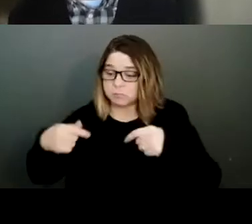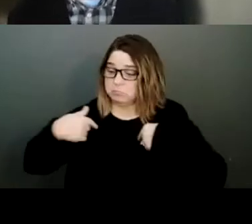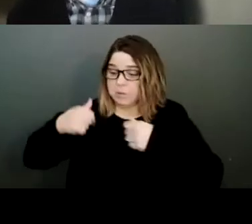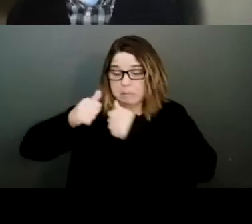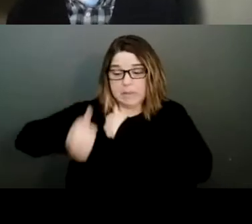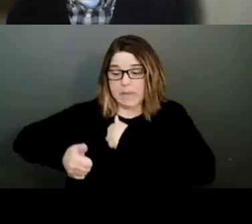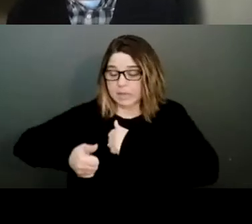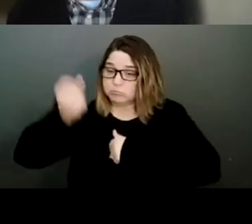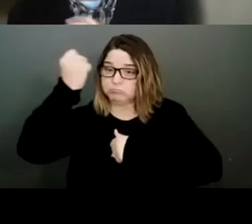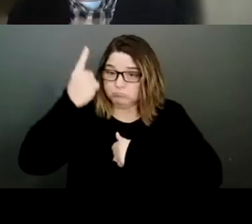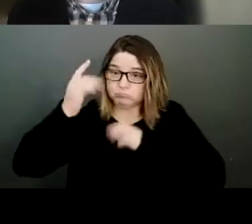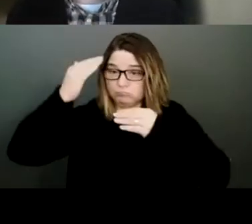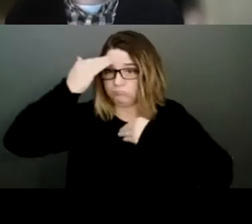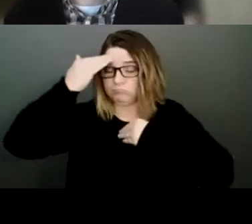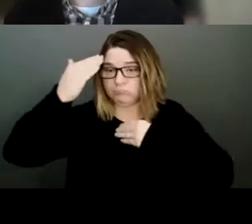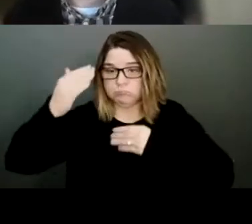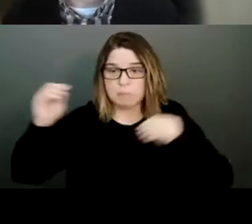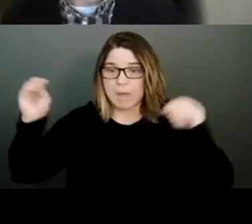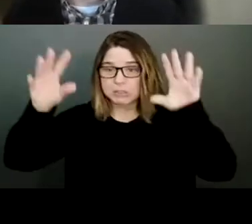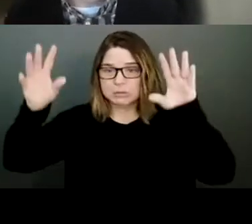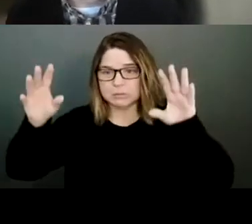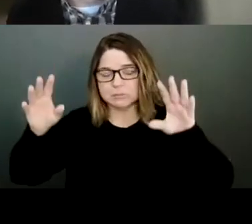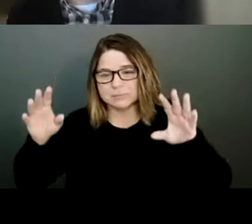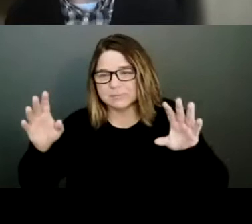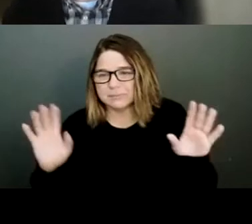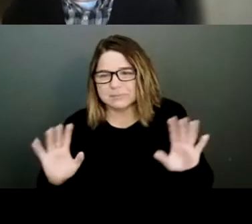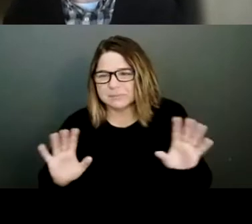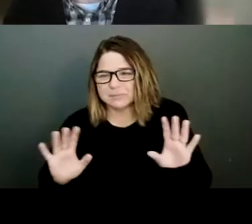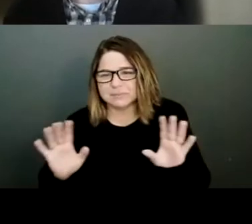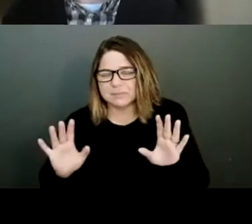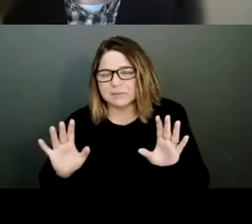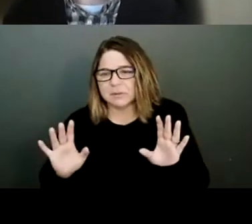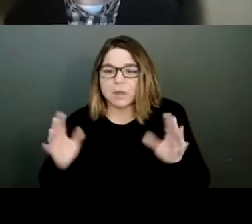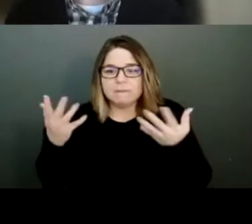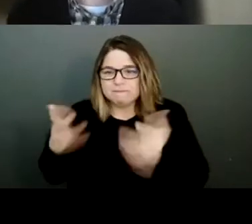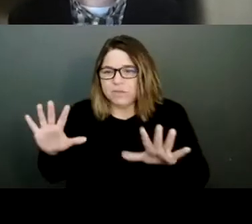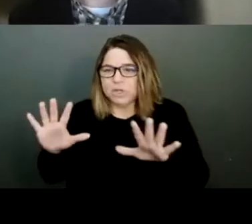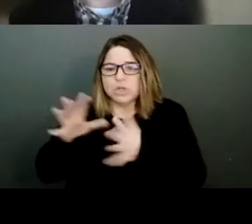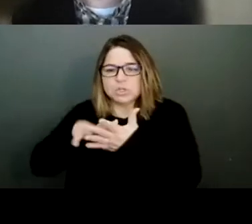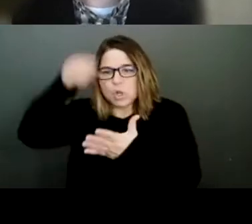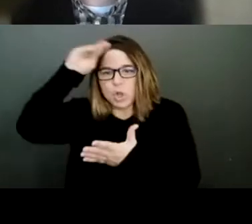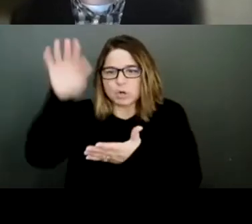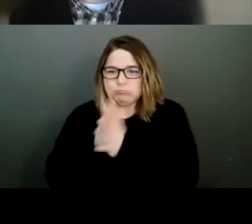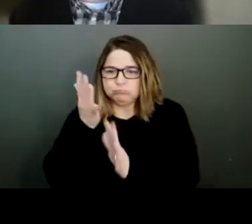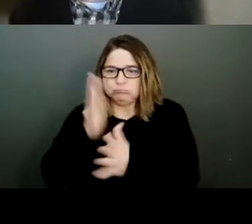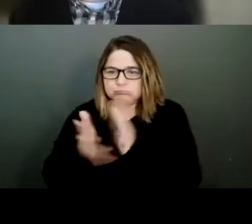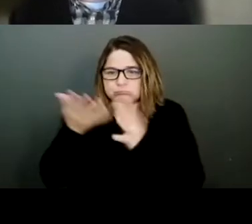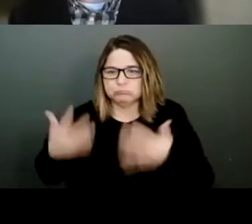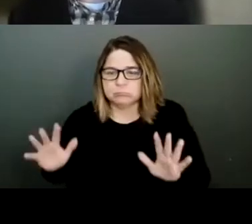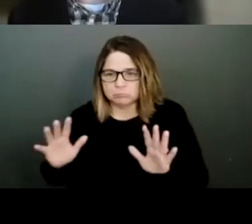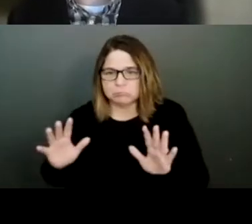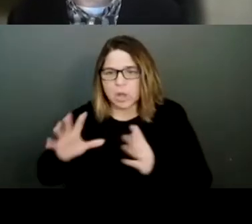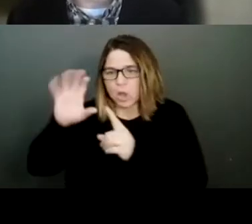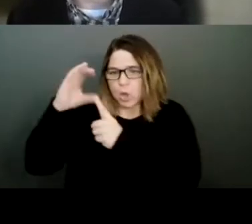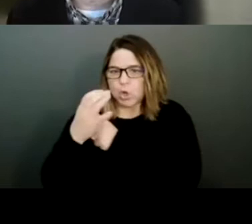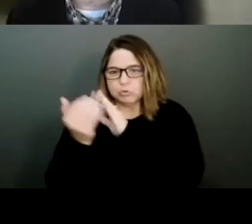pass, and then magically we're competent. And as stagnant, we're done learning. We don't need to learn anything else about culture because